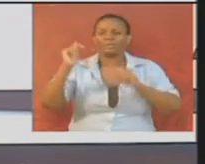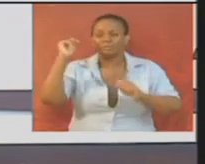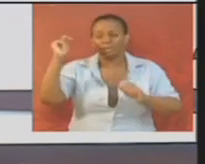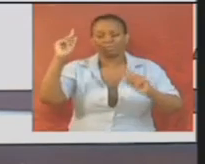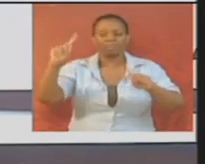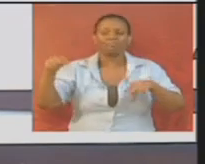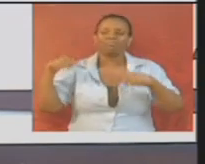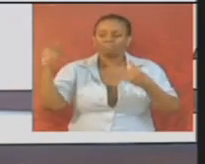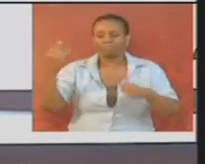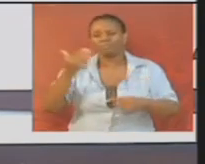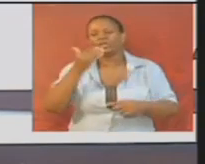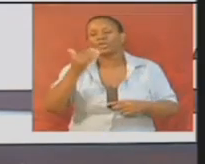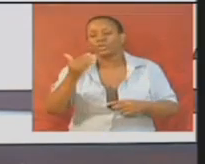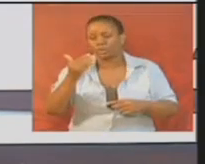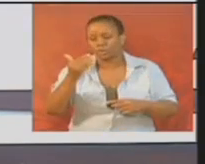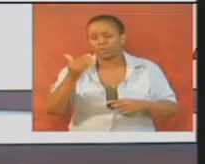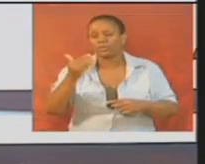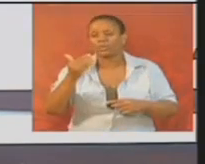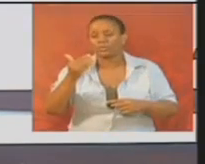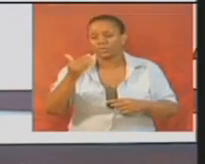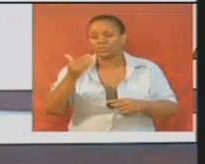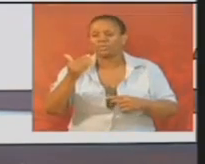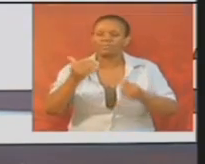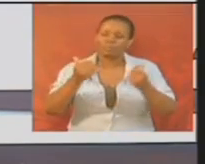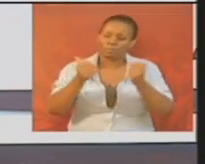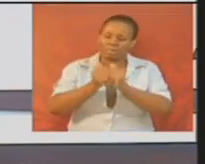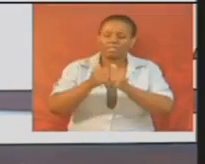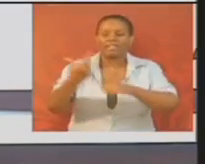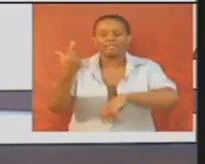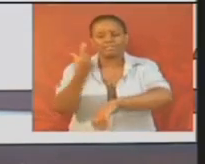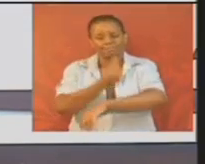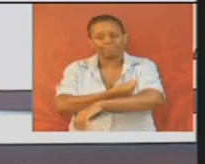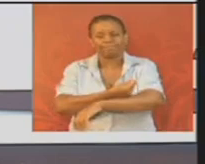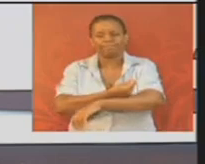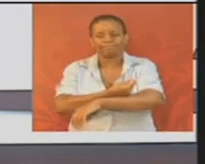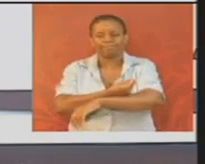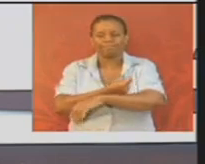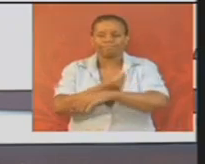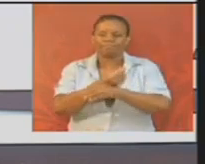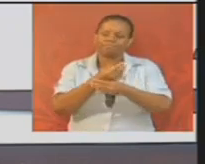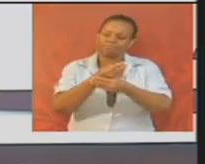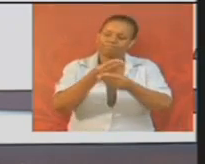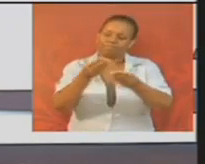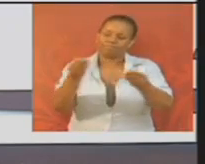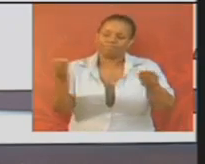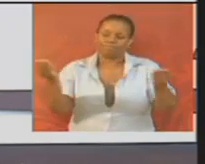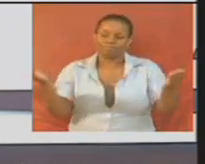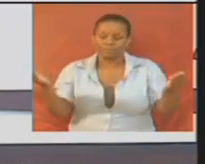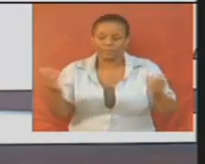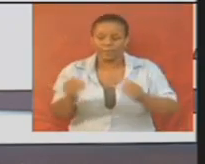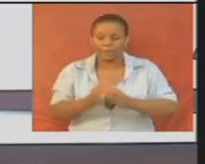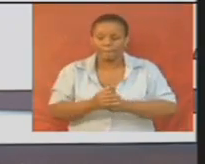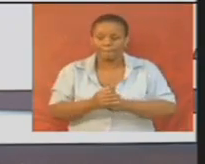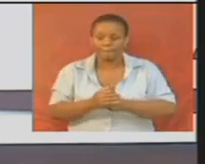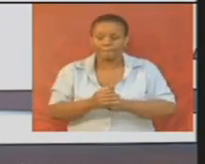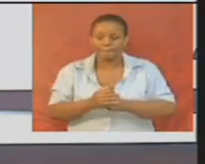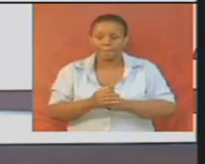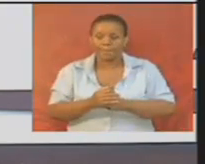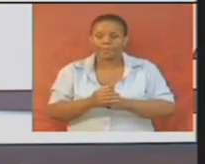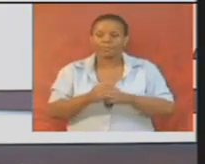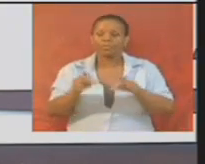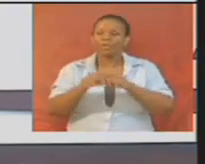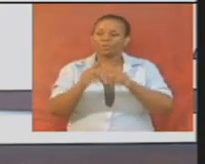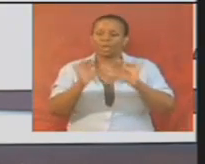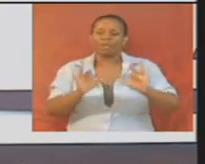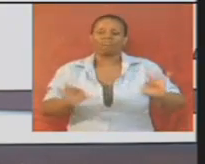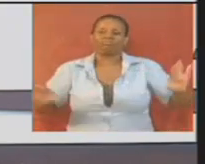Secondly, vaccination is safe. Making sure vaccines are safe is a priority for WHO and other global